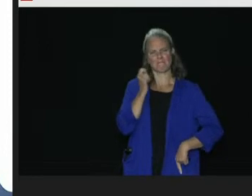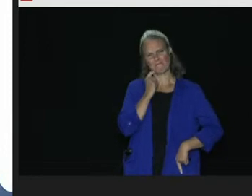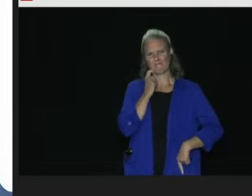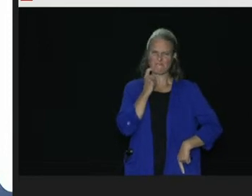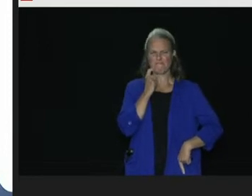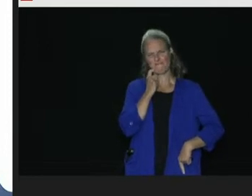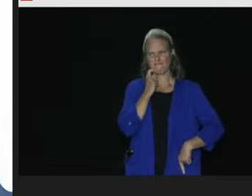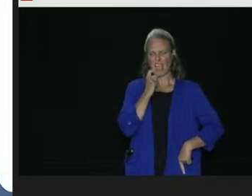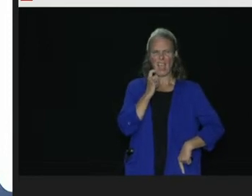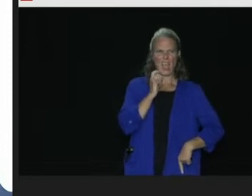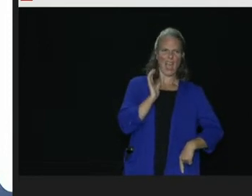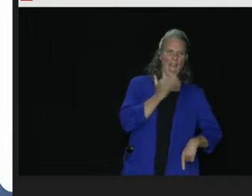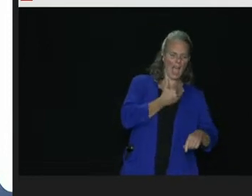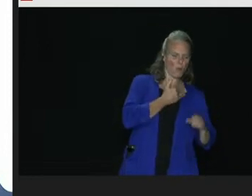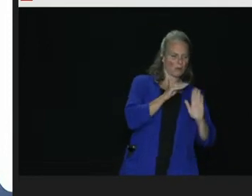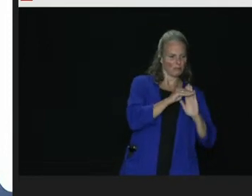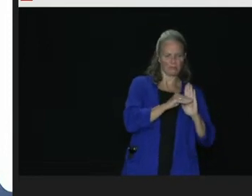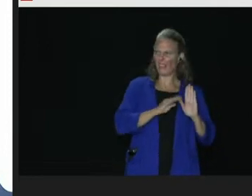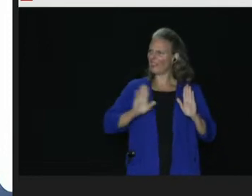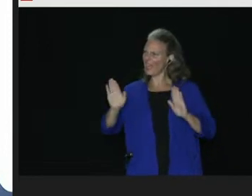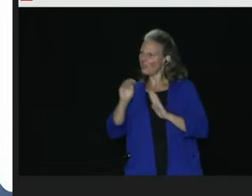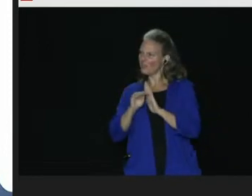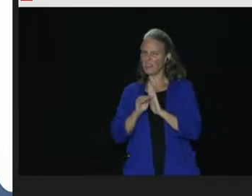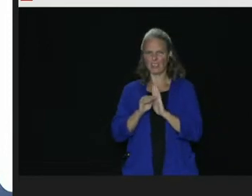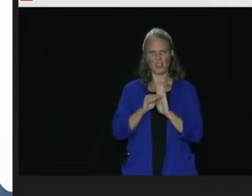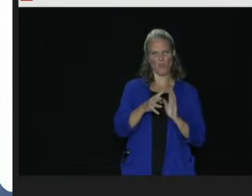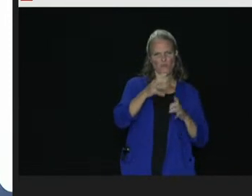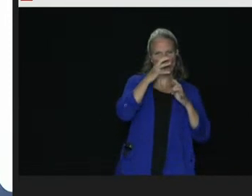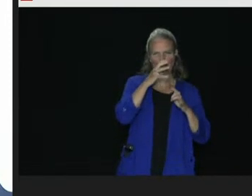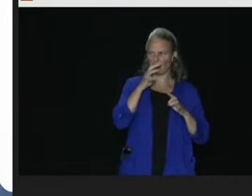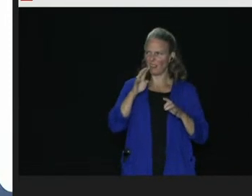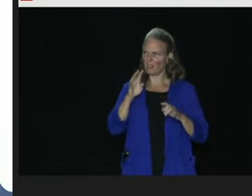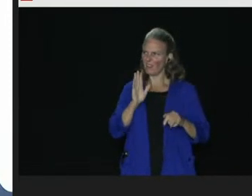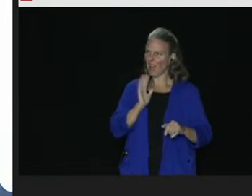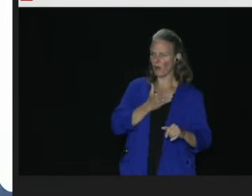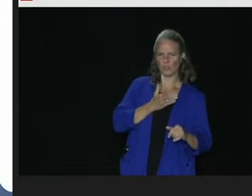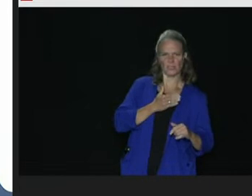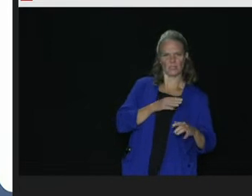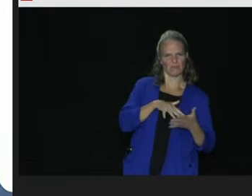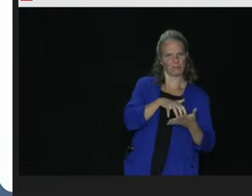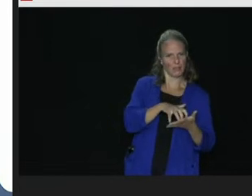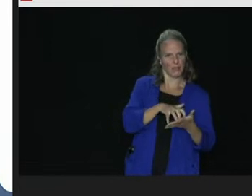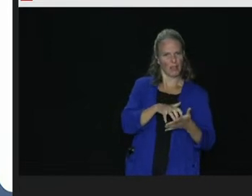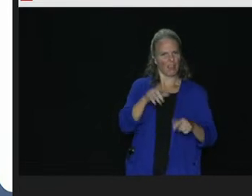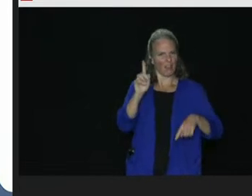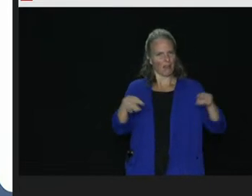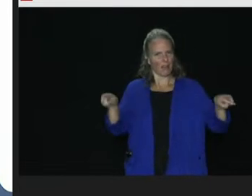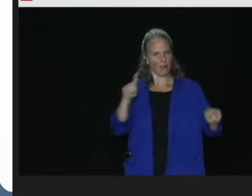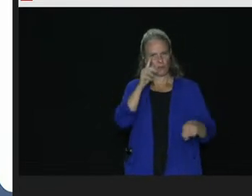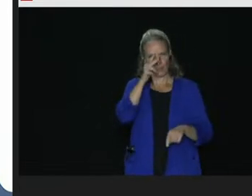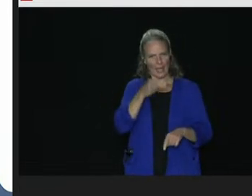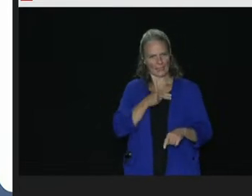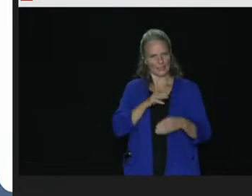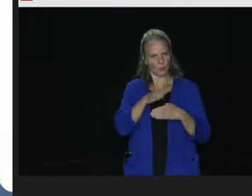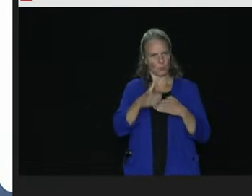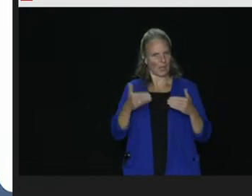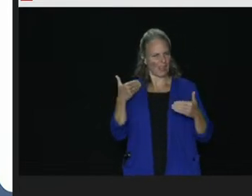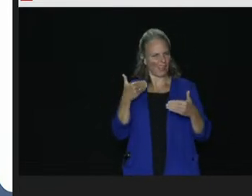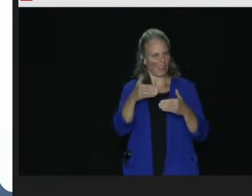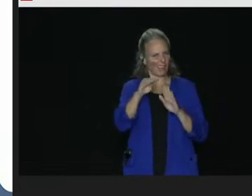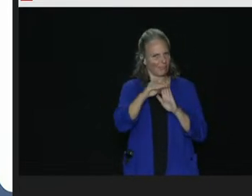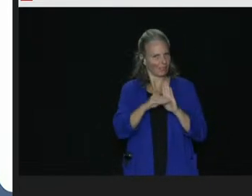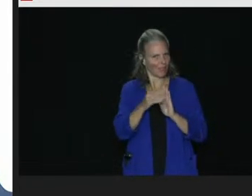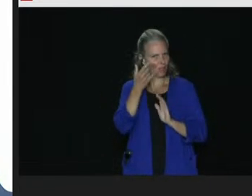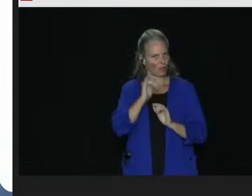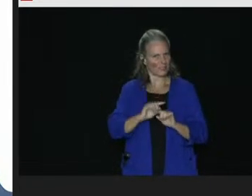of different restrictions that we're seeing across the country for social gatherings this weekend. You have Saskatchewan that has the lowest vaccination rate, but no restrictions